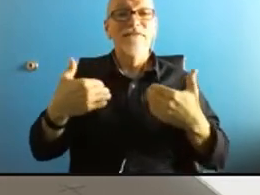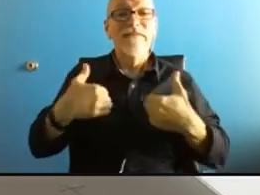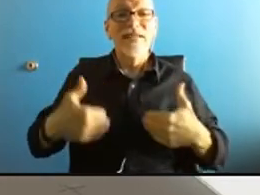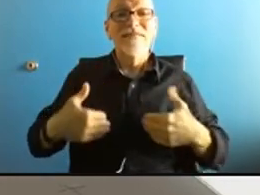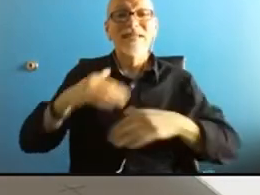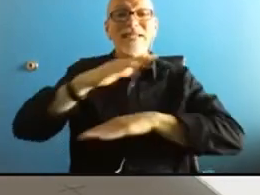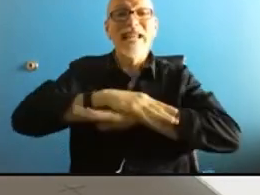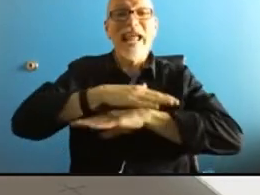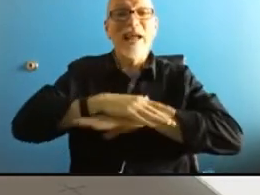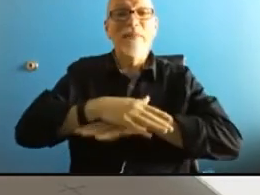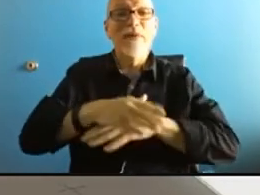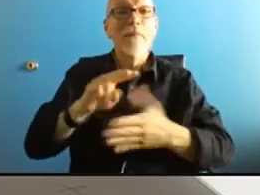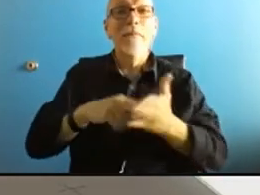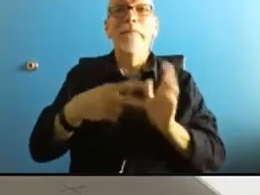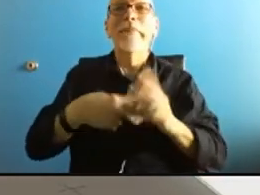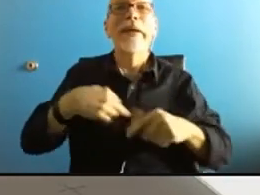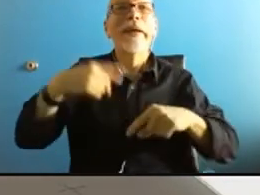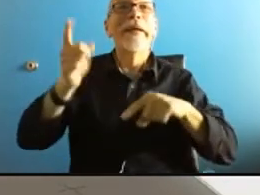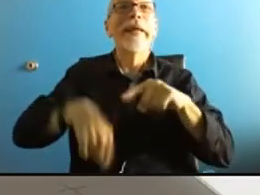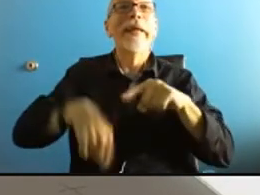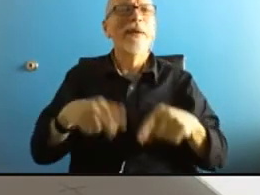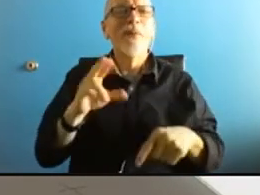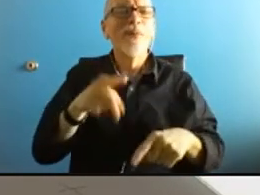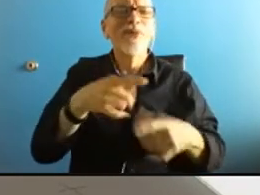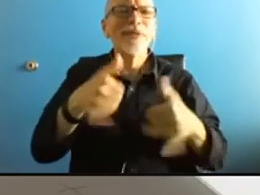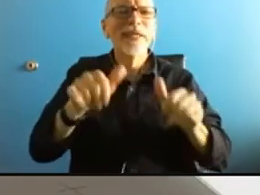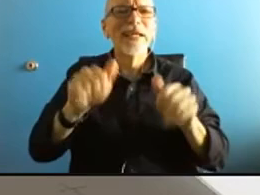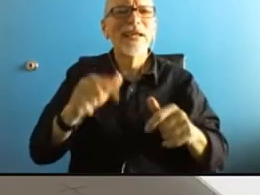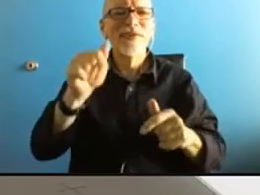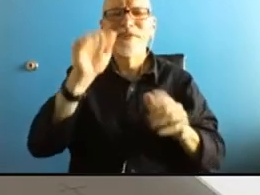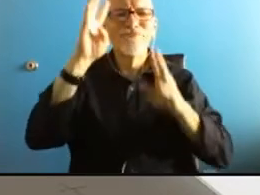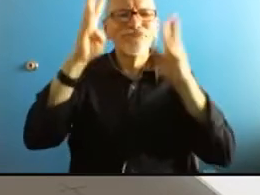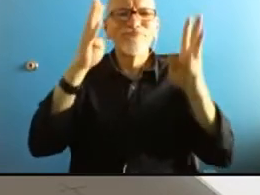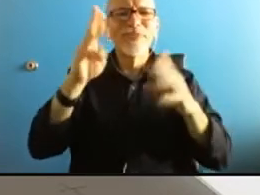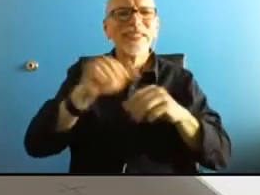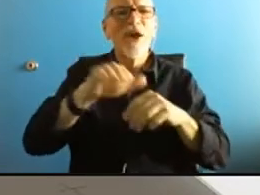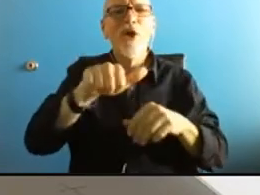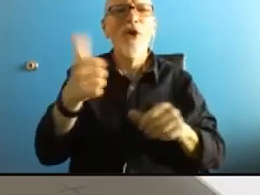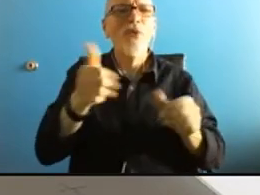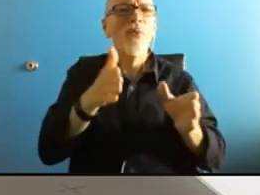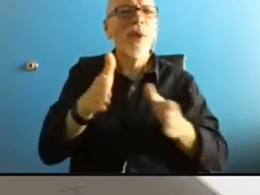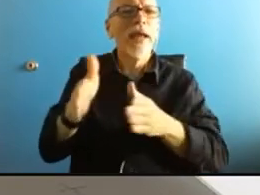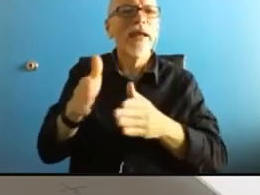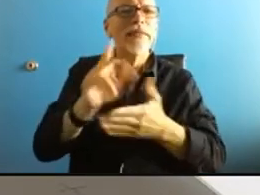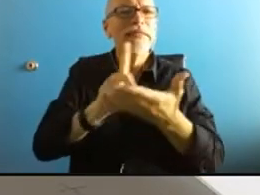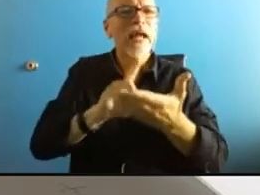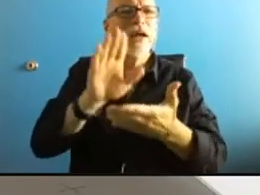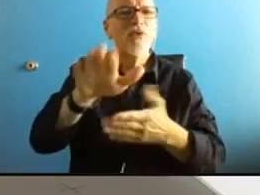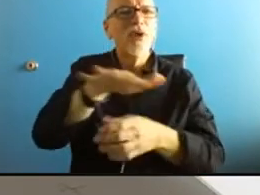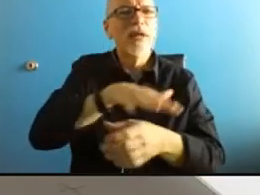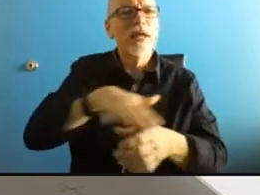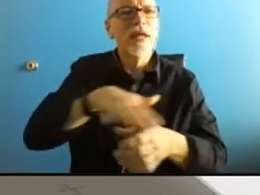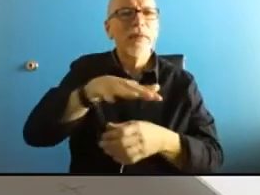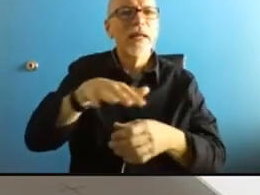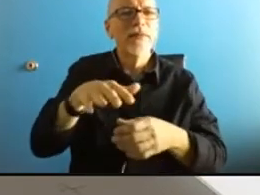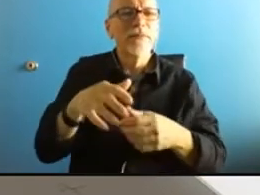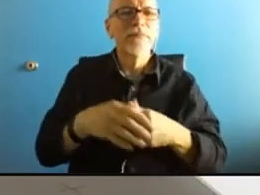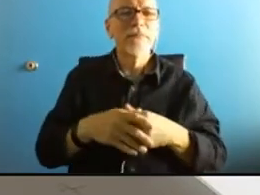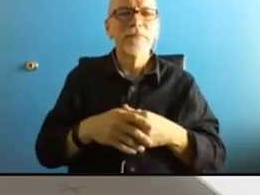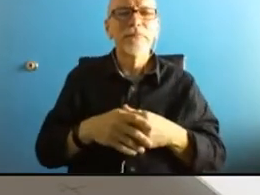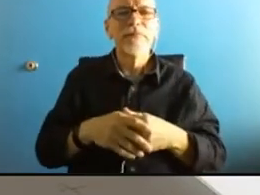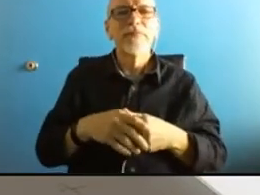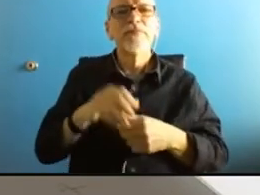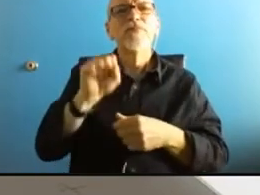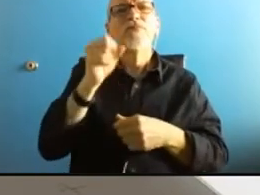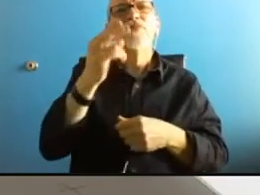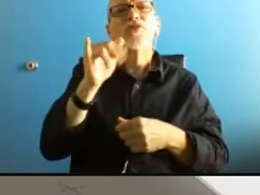doesn't mean you can't do this activity. We can get creative with how you, design your space around that. So Shireen, I mean,